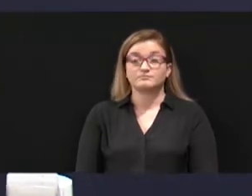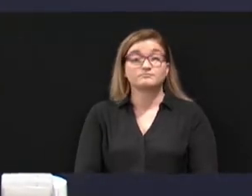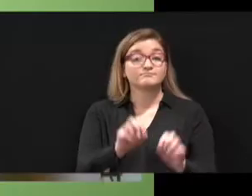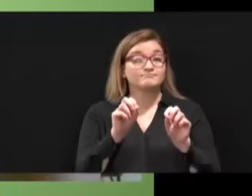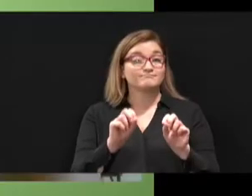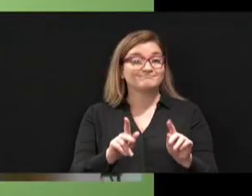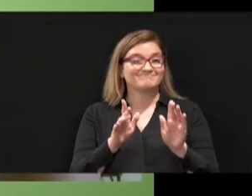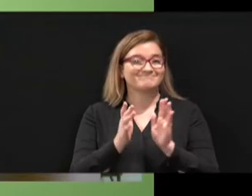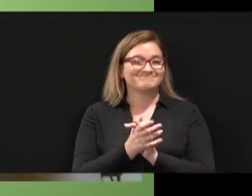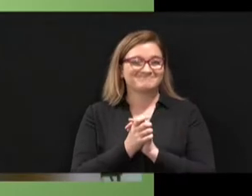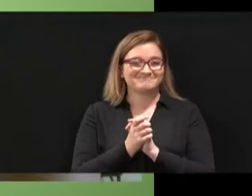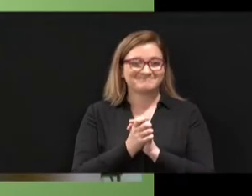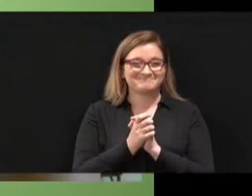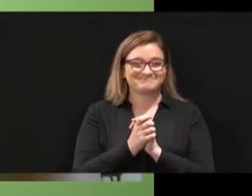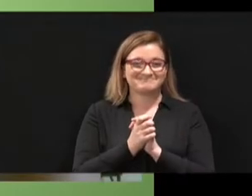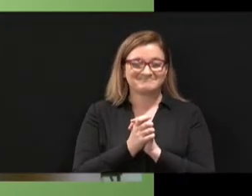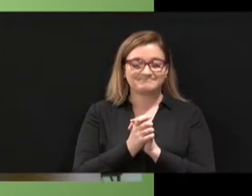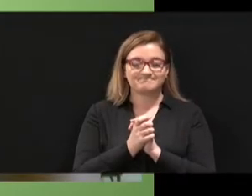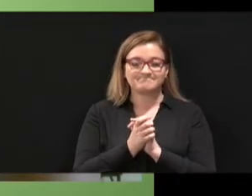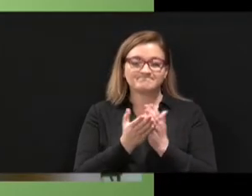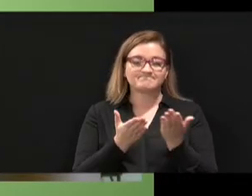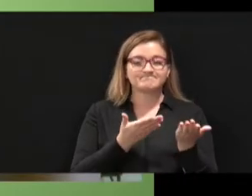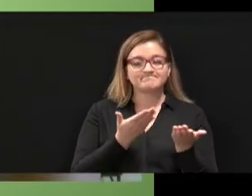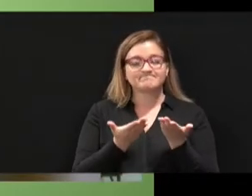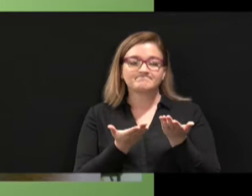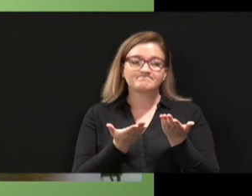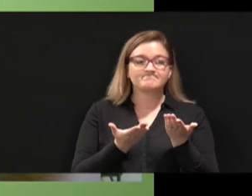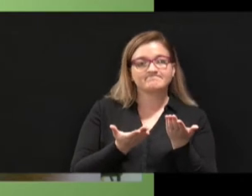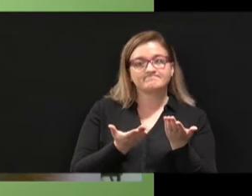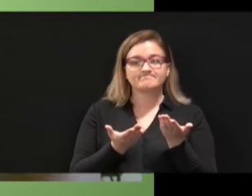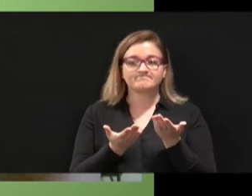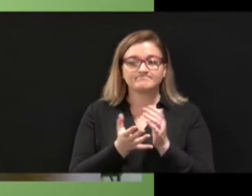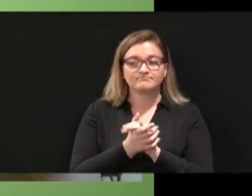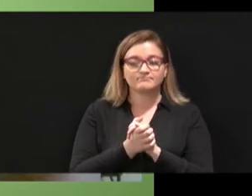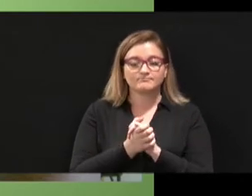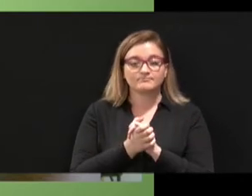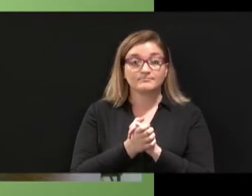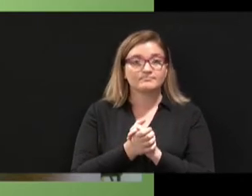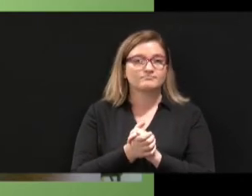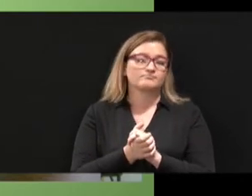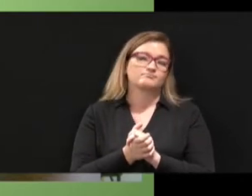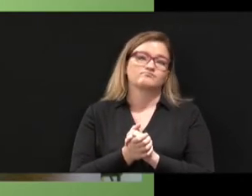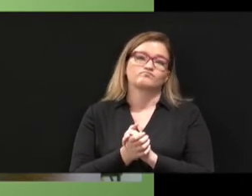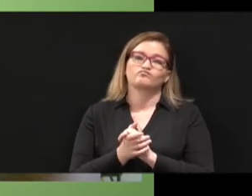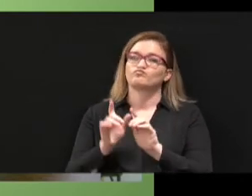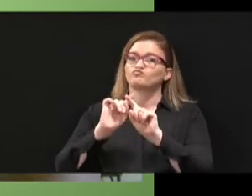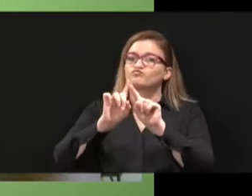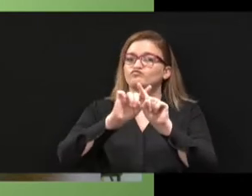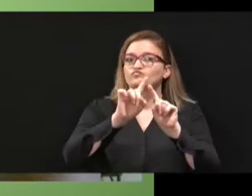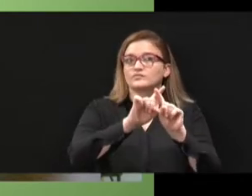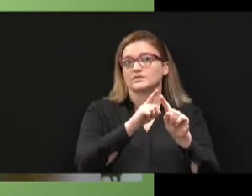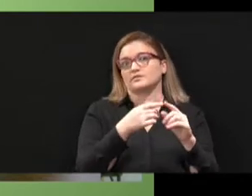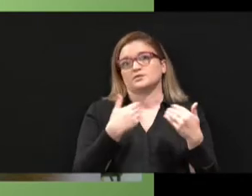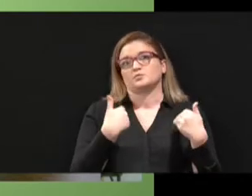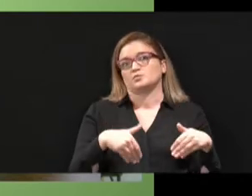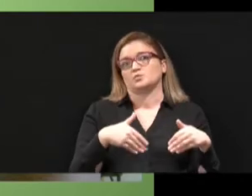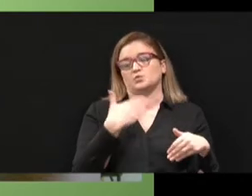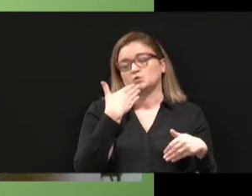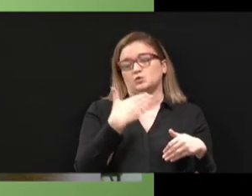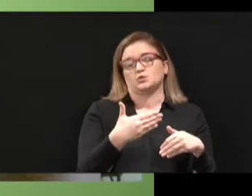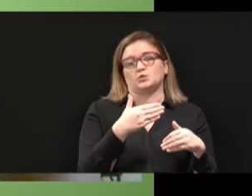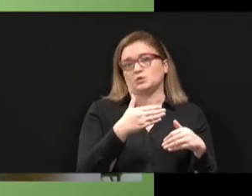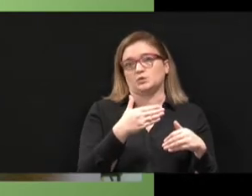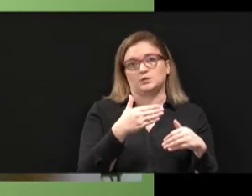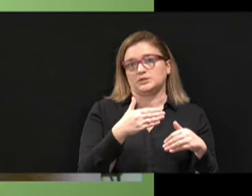Okay. So, there are many different great ways to teach